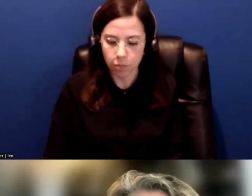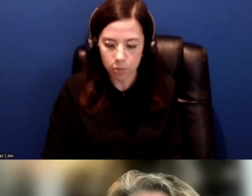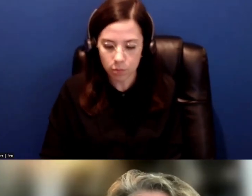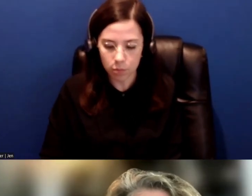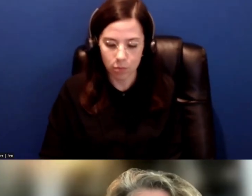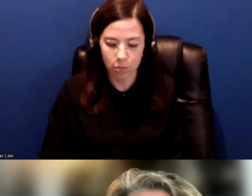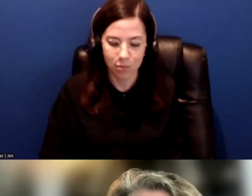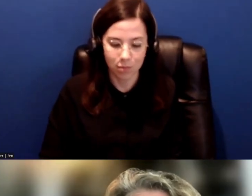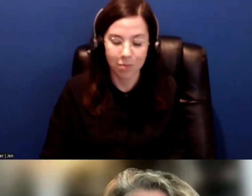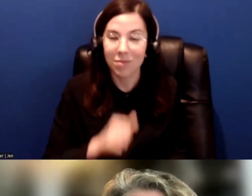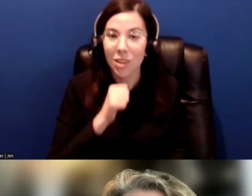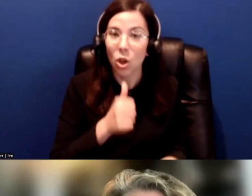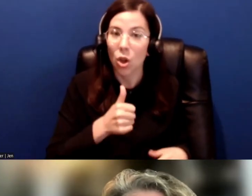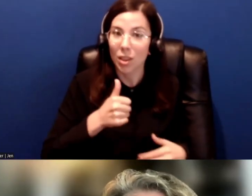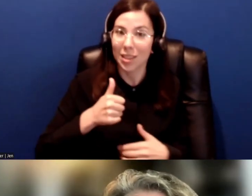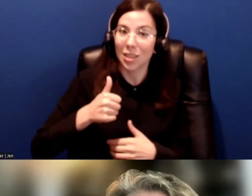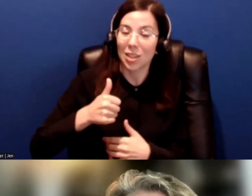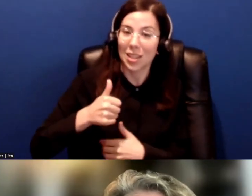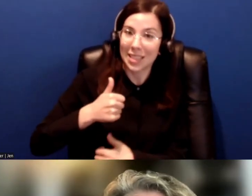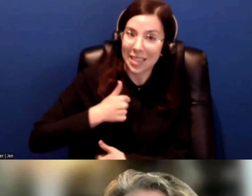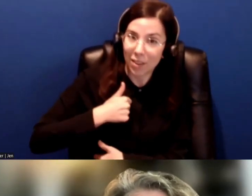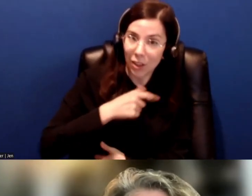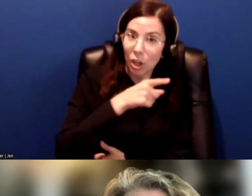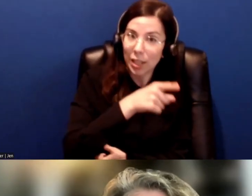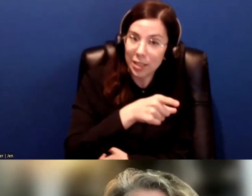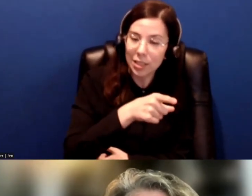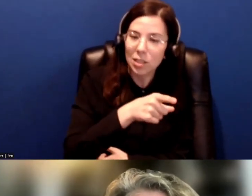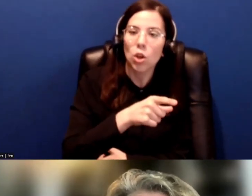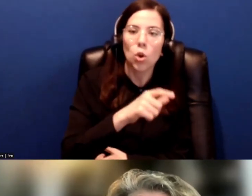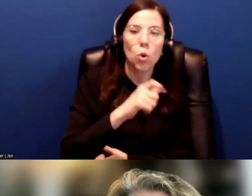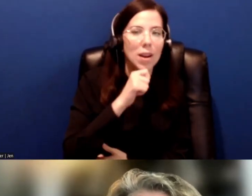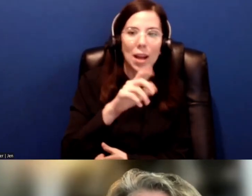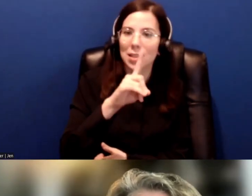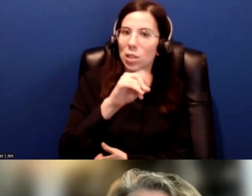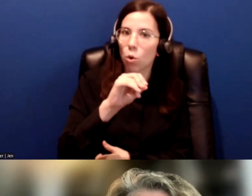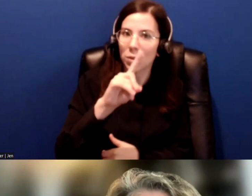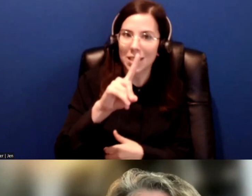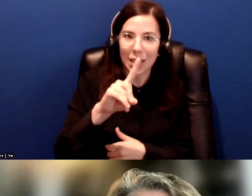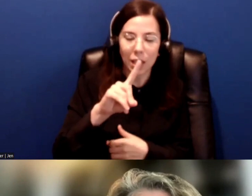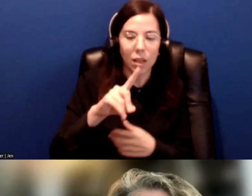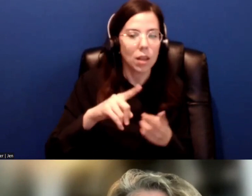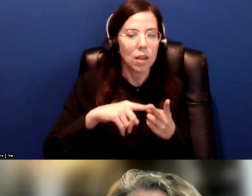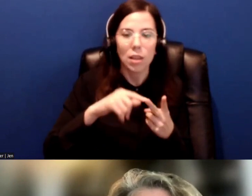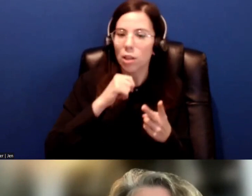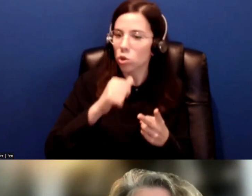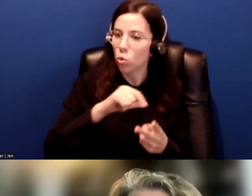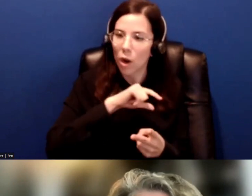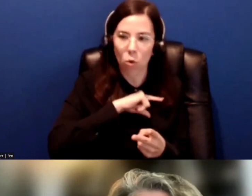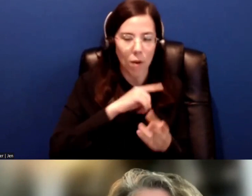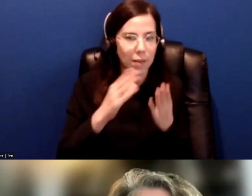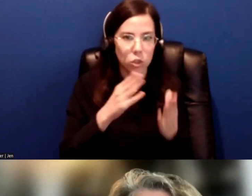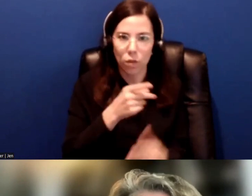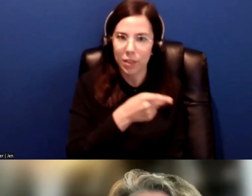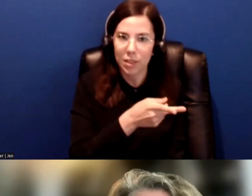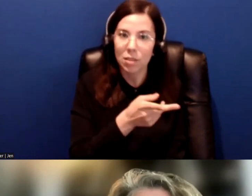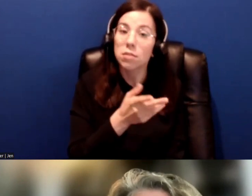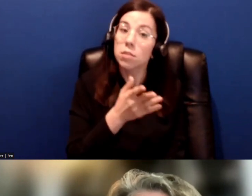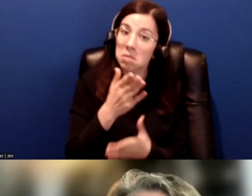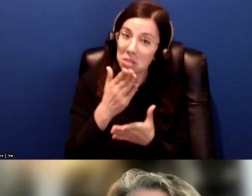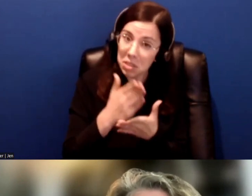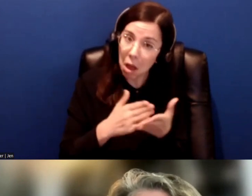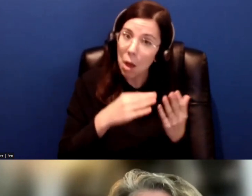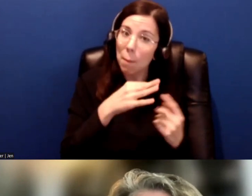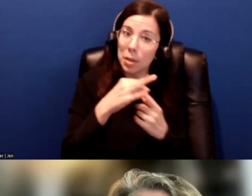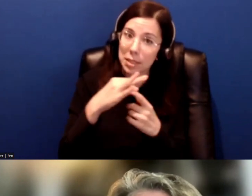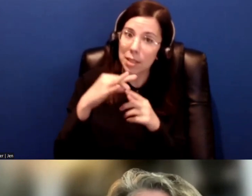who are not DoD card carrying or military dependents who do not qualify for services. There are exceptions that can